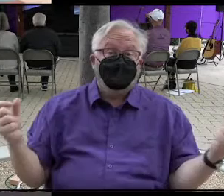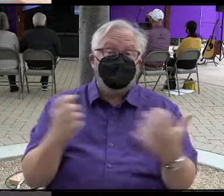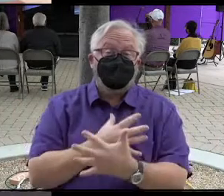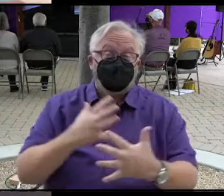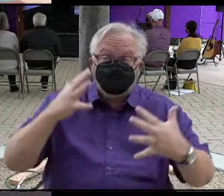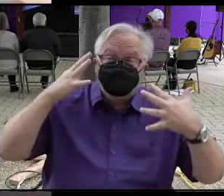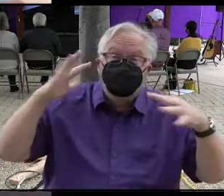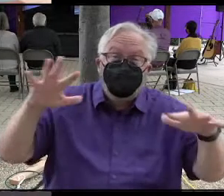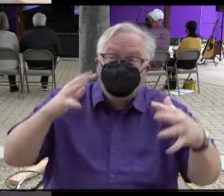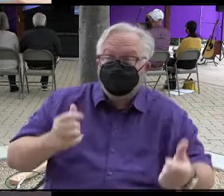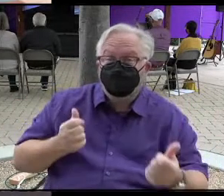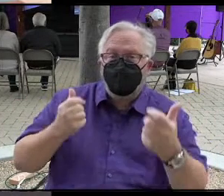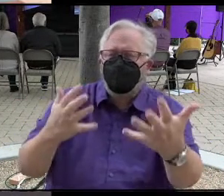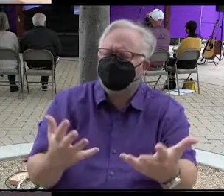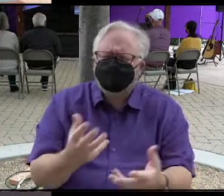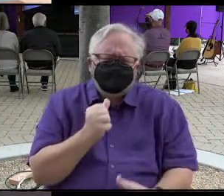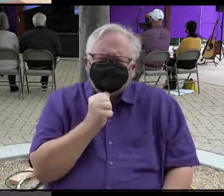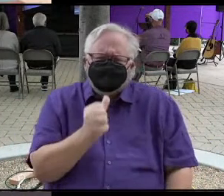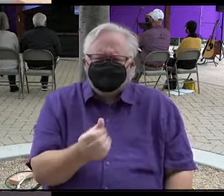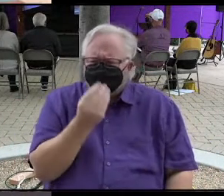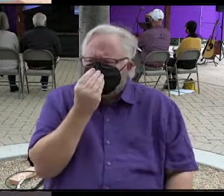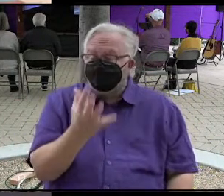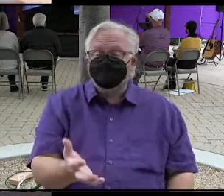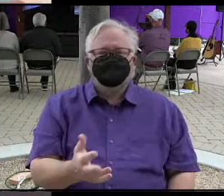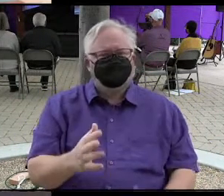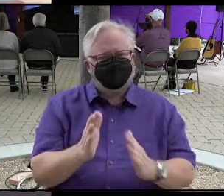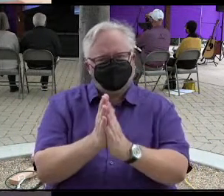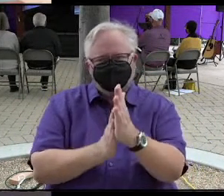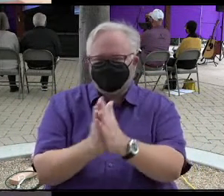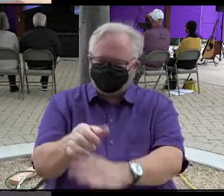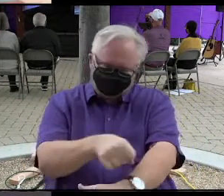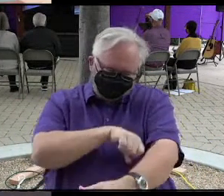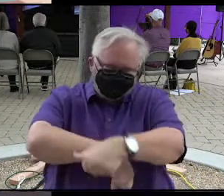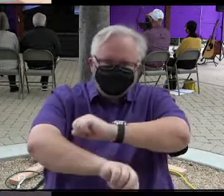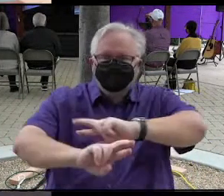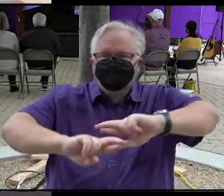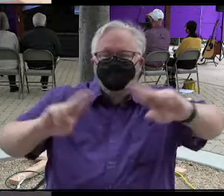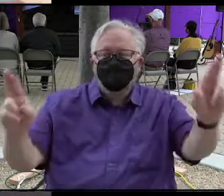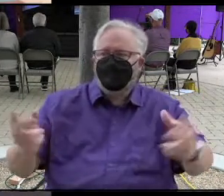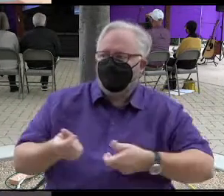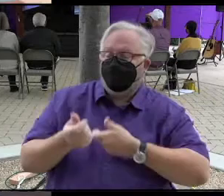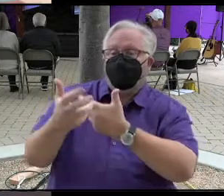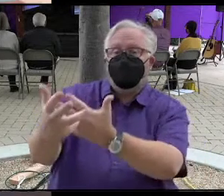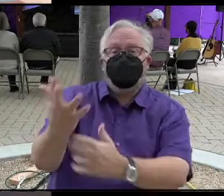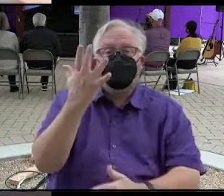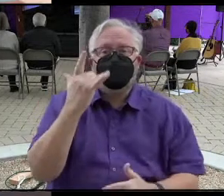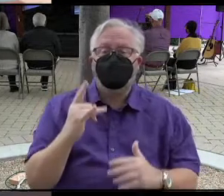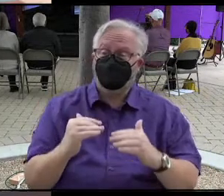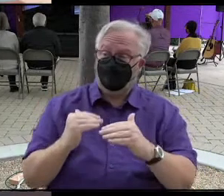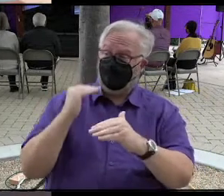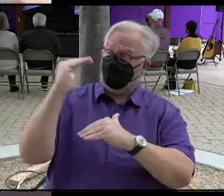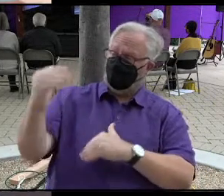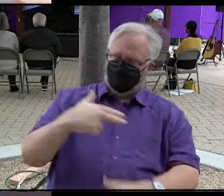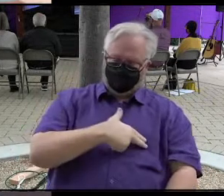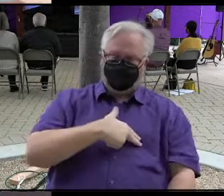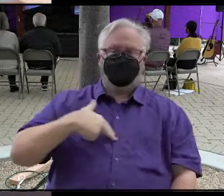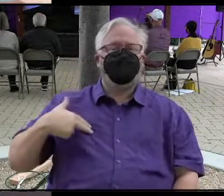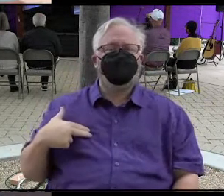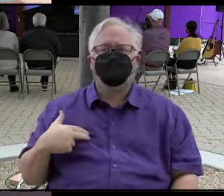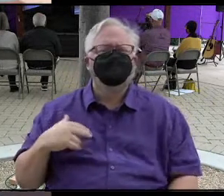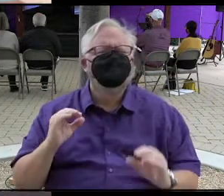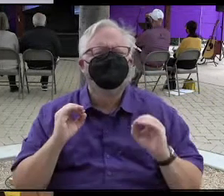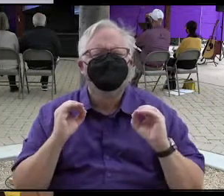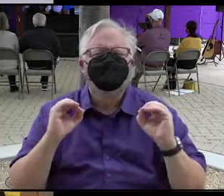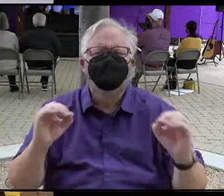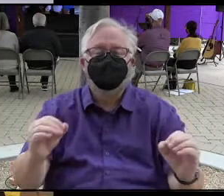I am more than ready to use my voice. Because there's no to that or to this when it comes